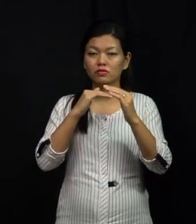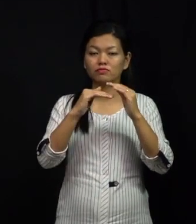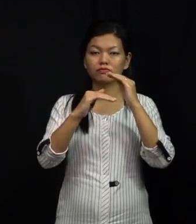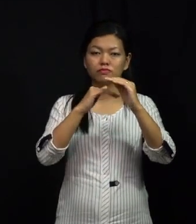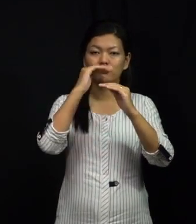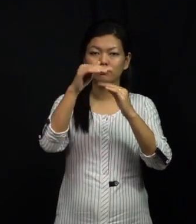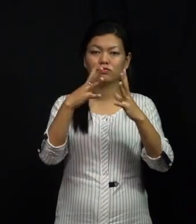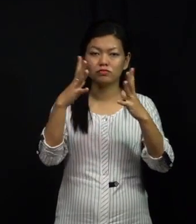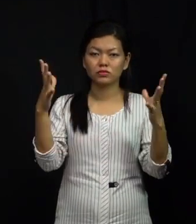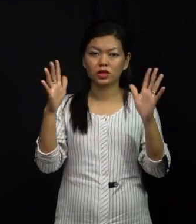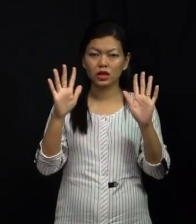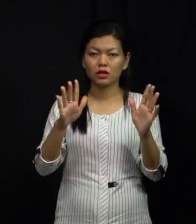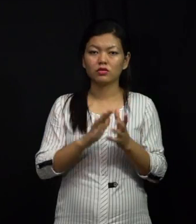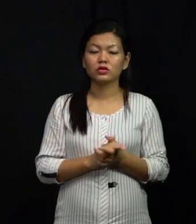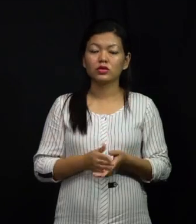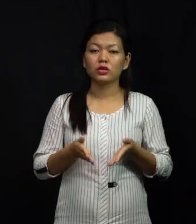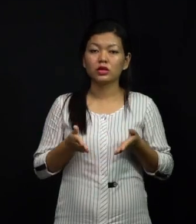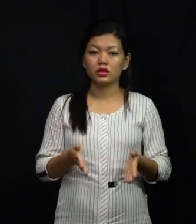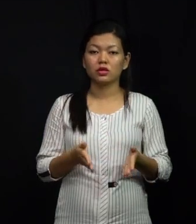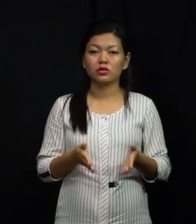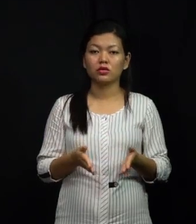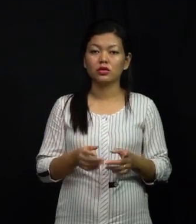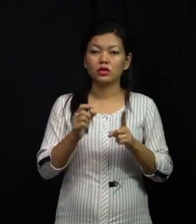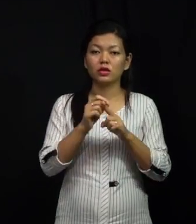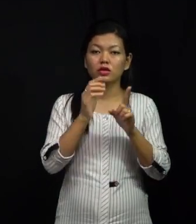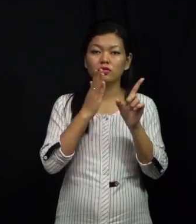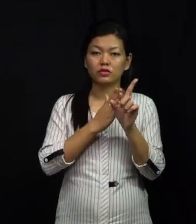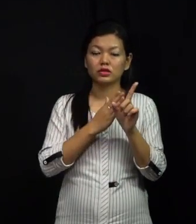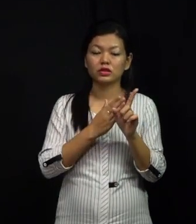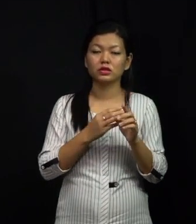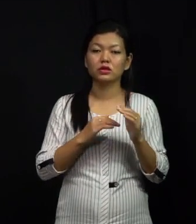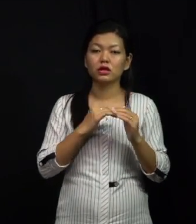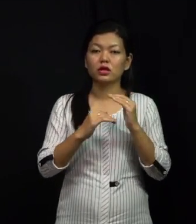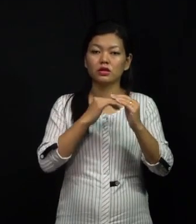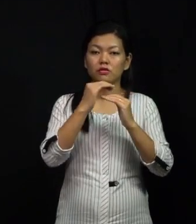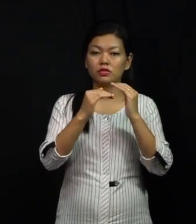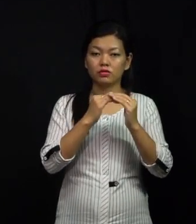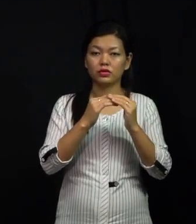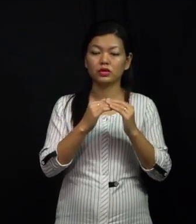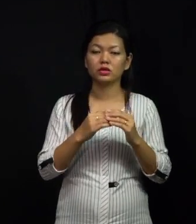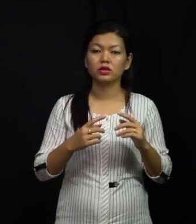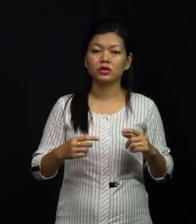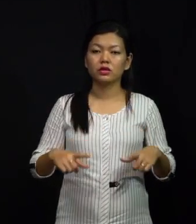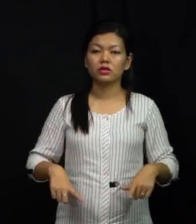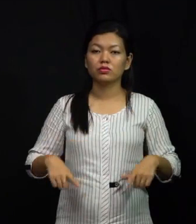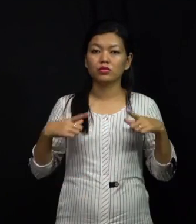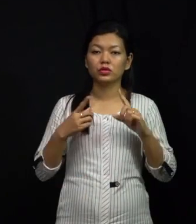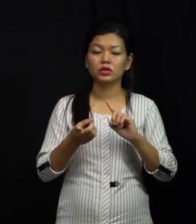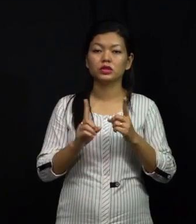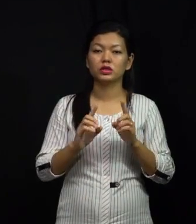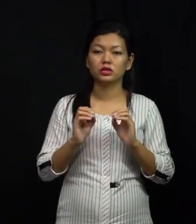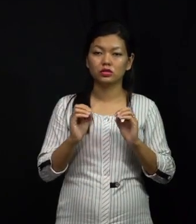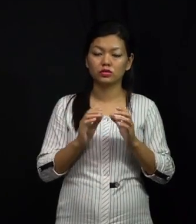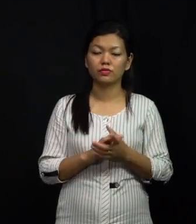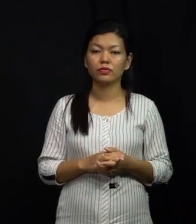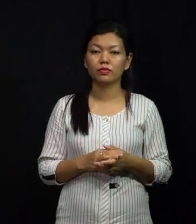is hidden in the body. Okay, so no physical sexual development occurs in this stage. What about the social